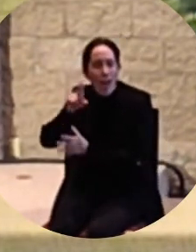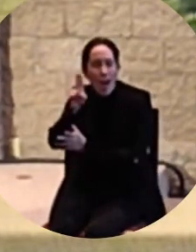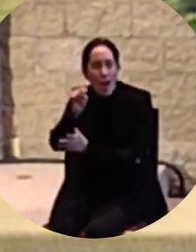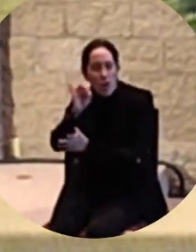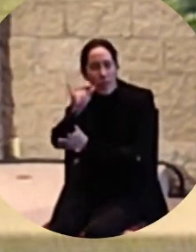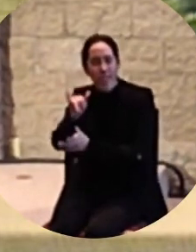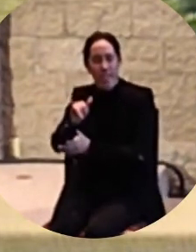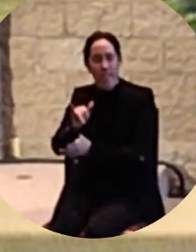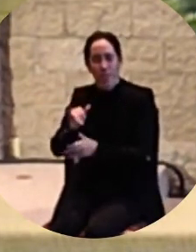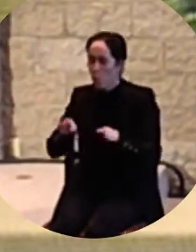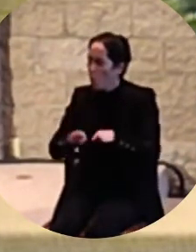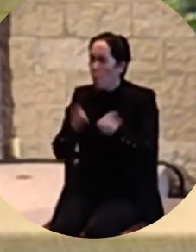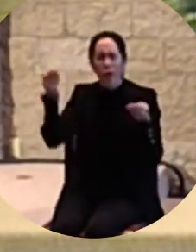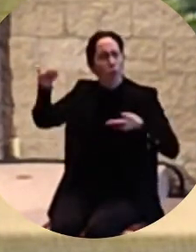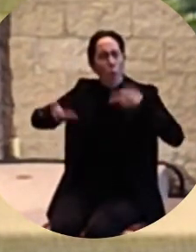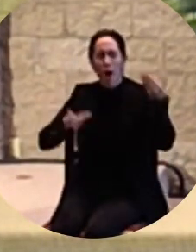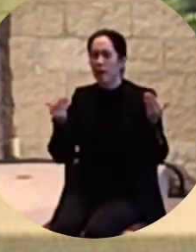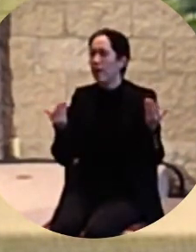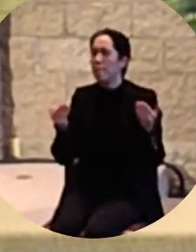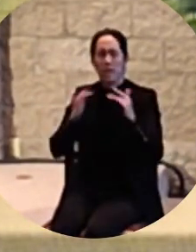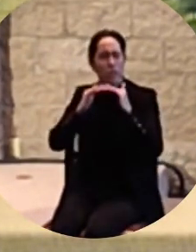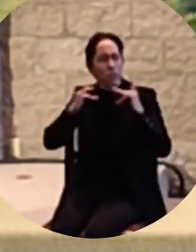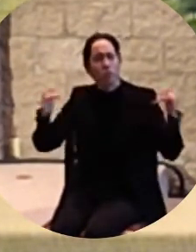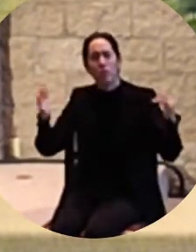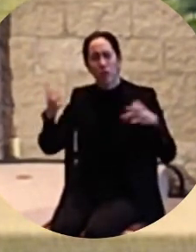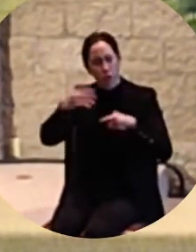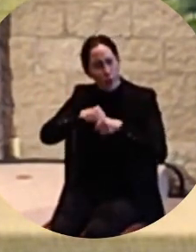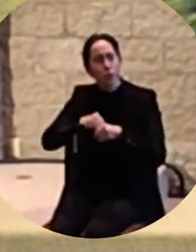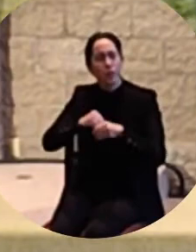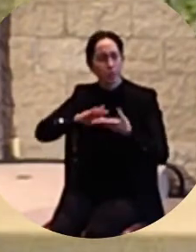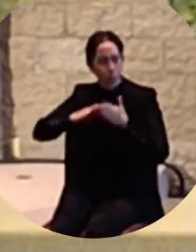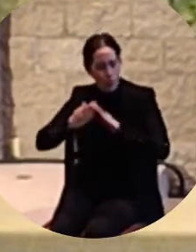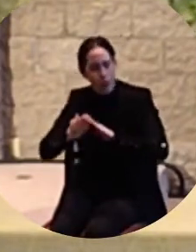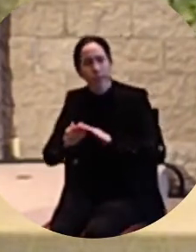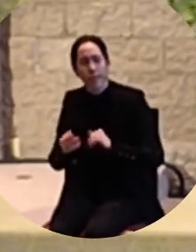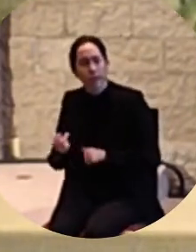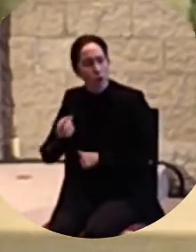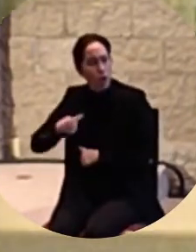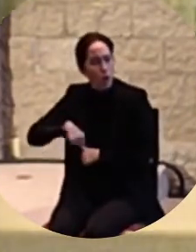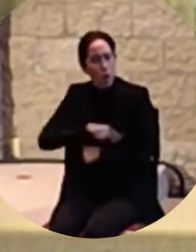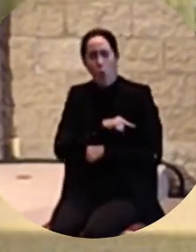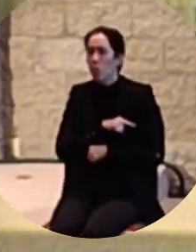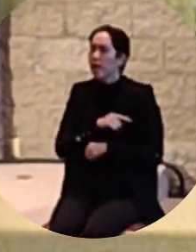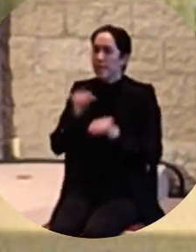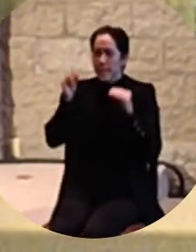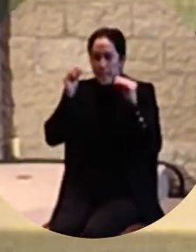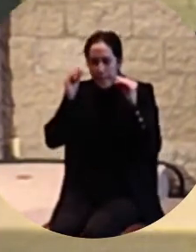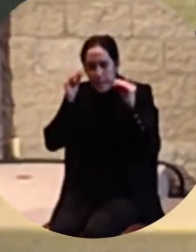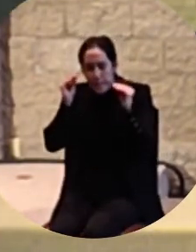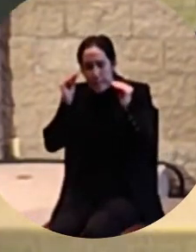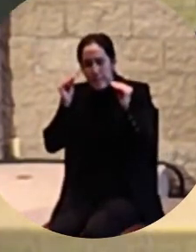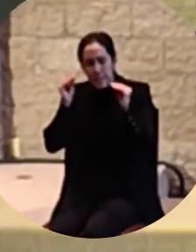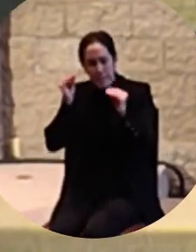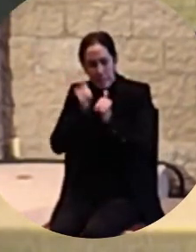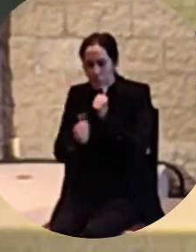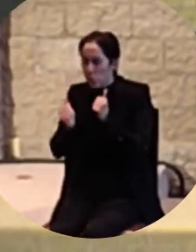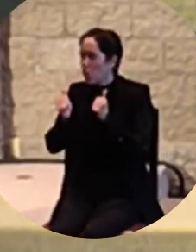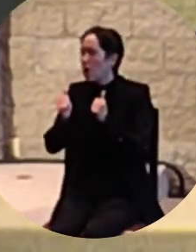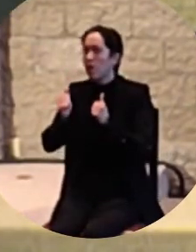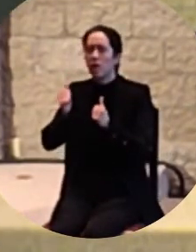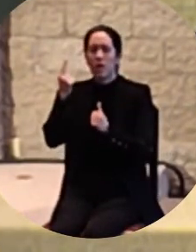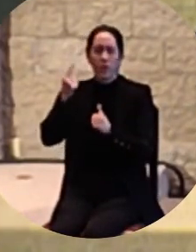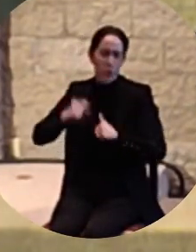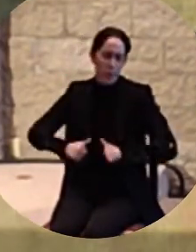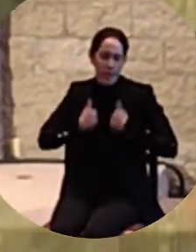community, and we teach practical teachings that help us to live meaningful and healthy and prosperous lives. And for that, we